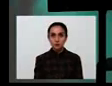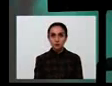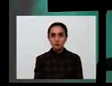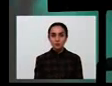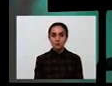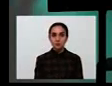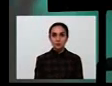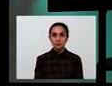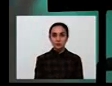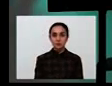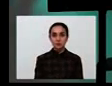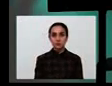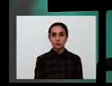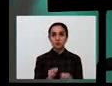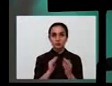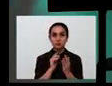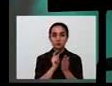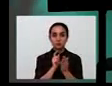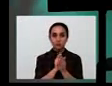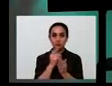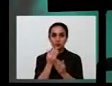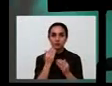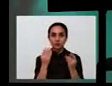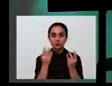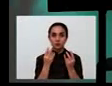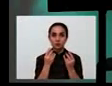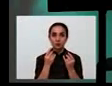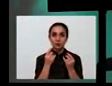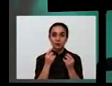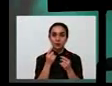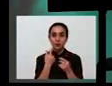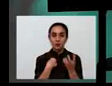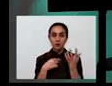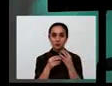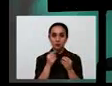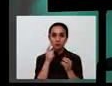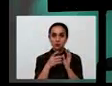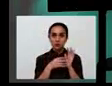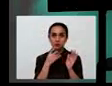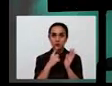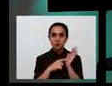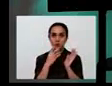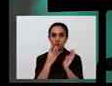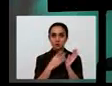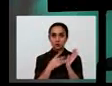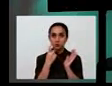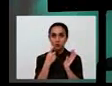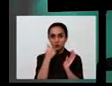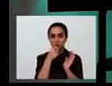tashqi siyosatda. Savol va javoblar mustahkamlash uchun savol va topshiriqlar. Demak, biz siz bilan 1991 yil